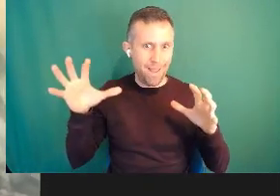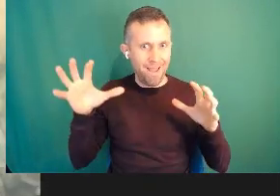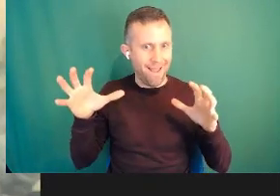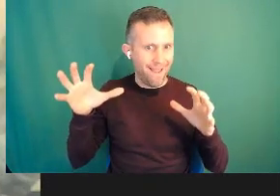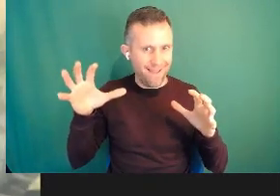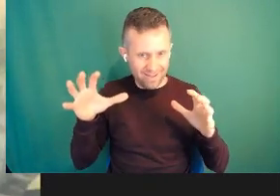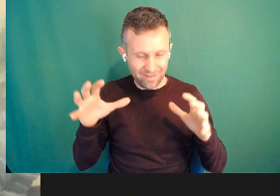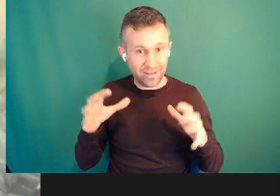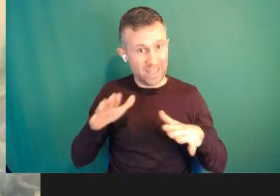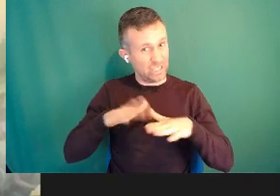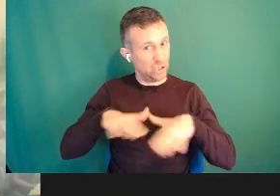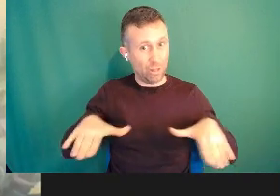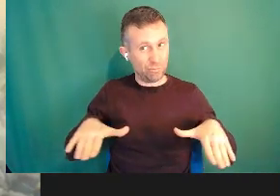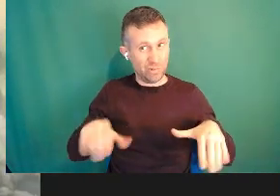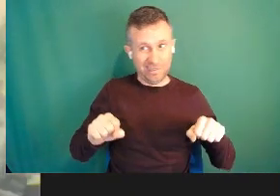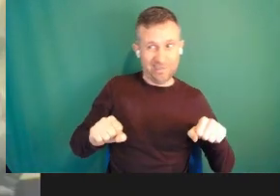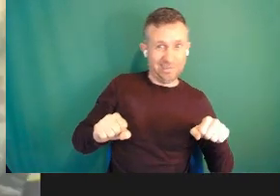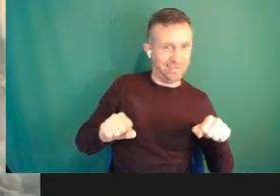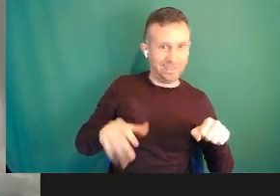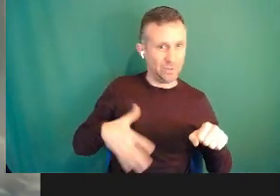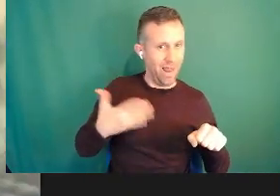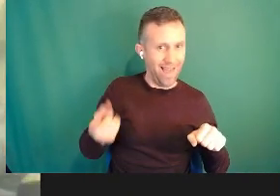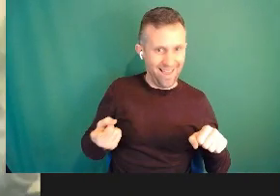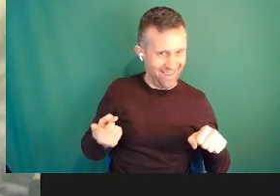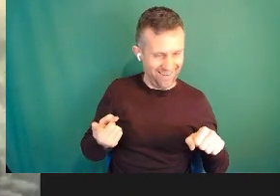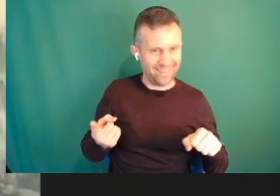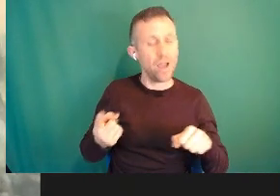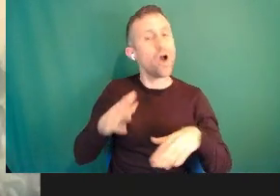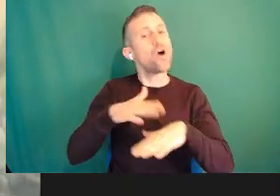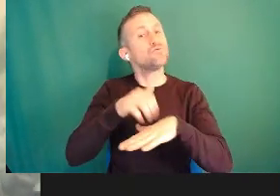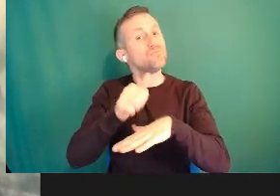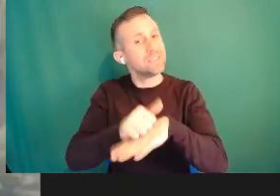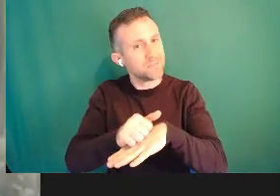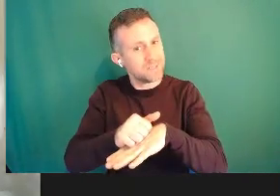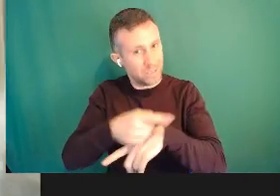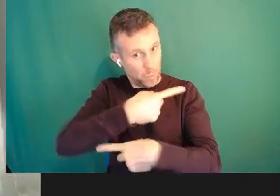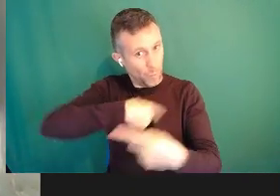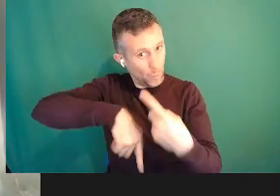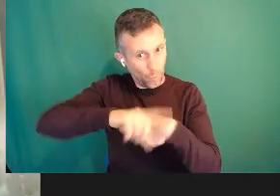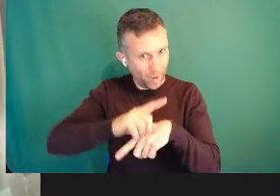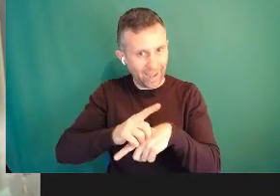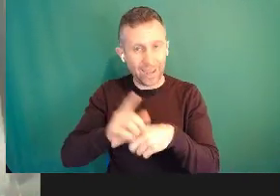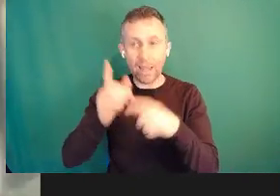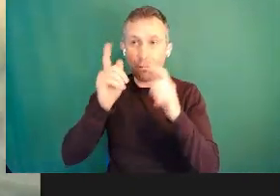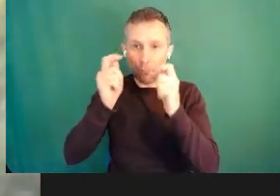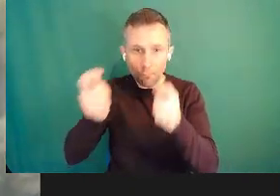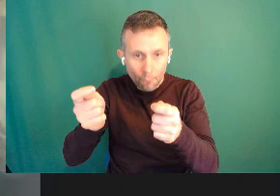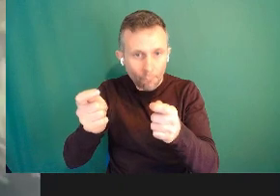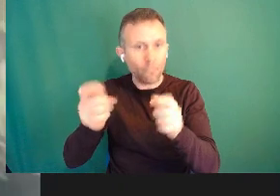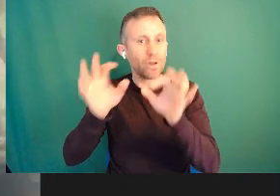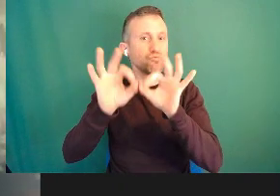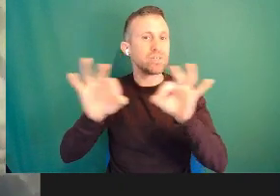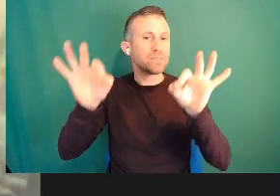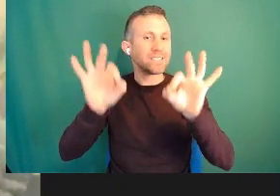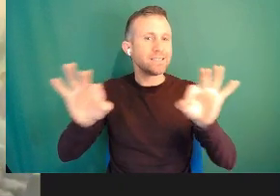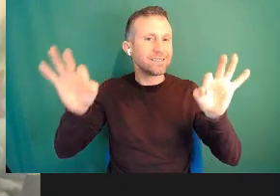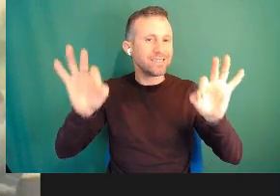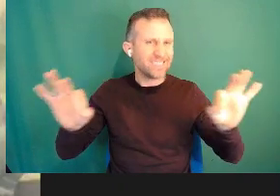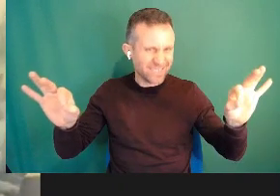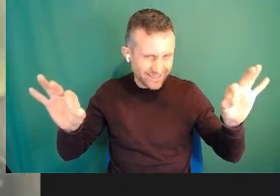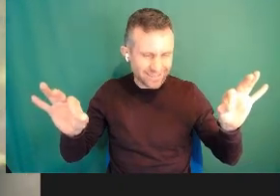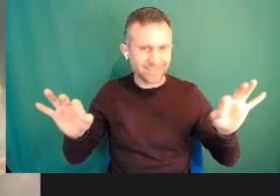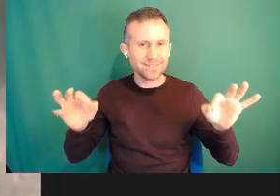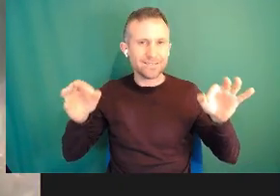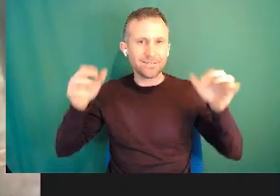lights, and in the show actually he wears this fez and the monocle, and so